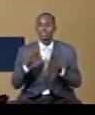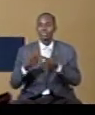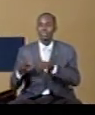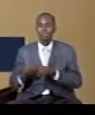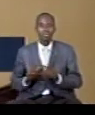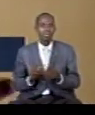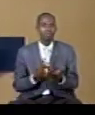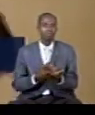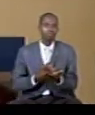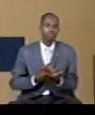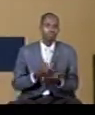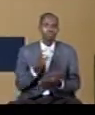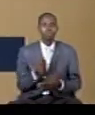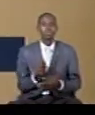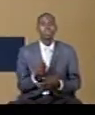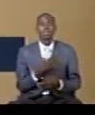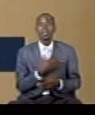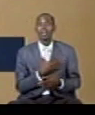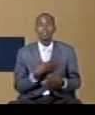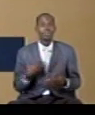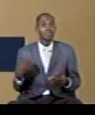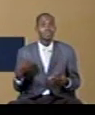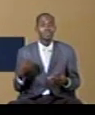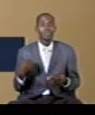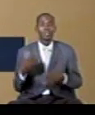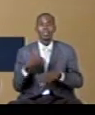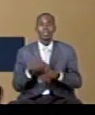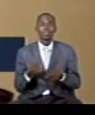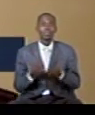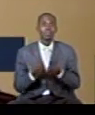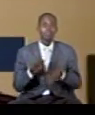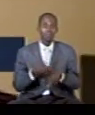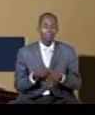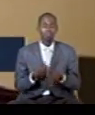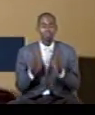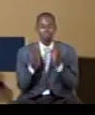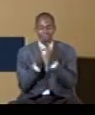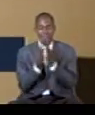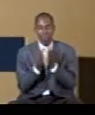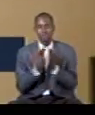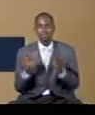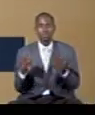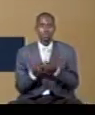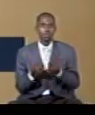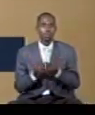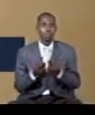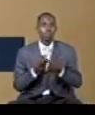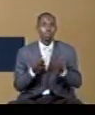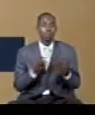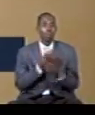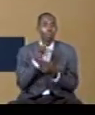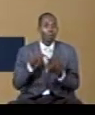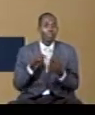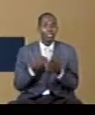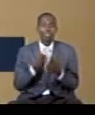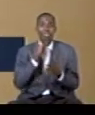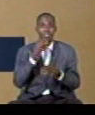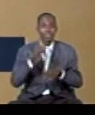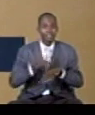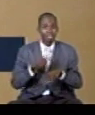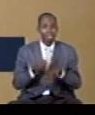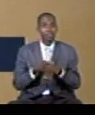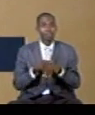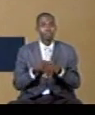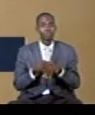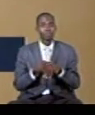medication, and at the same time, I was praying. But when it is time for me, the